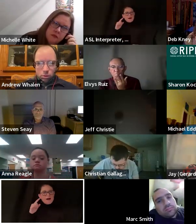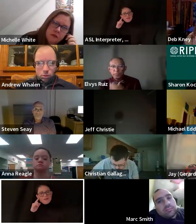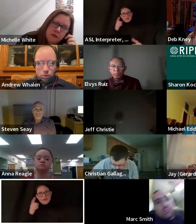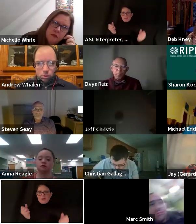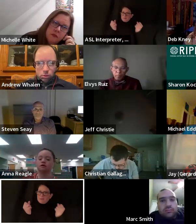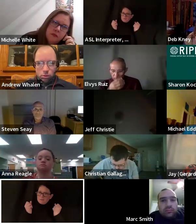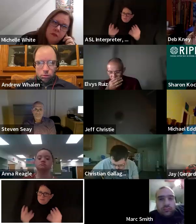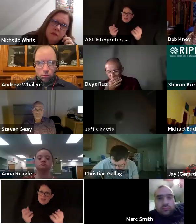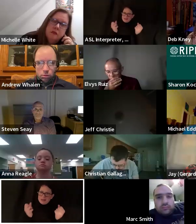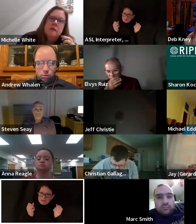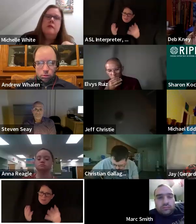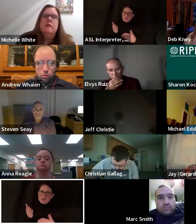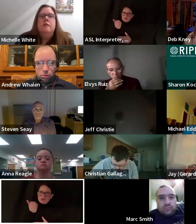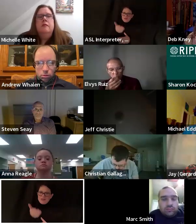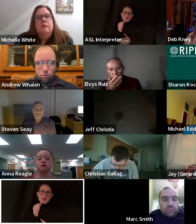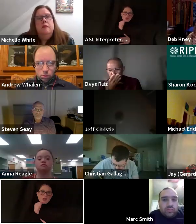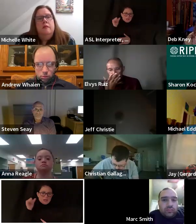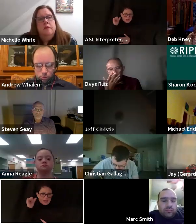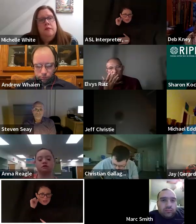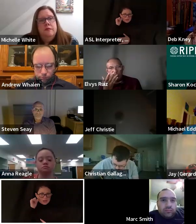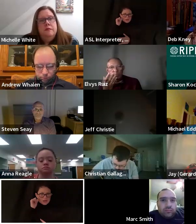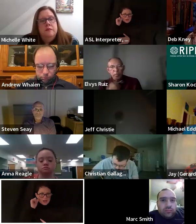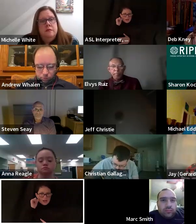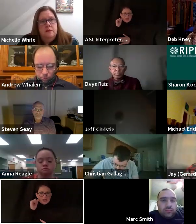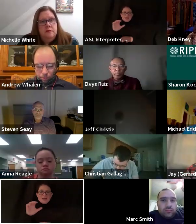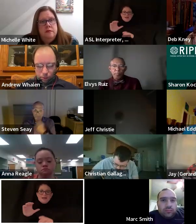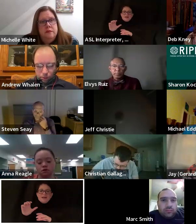many people on that training who were actually able to do it